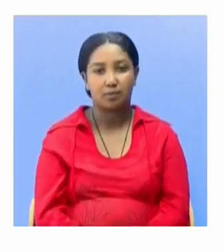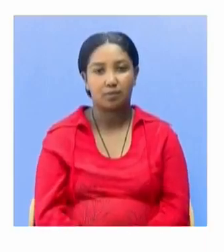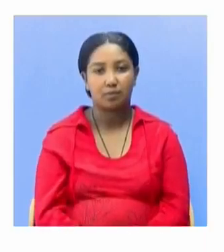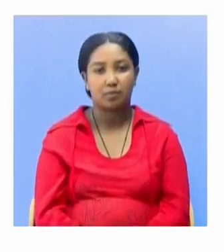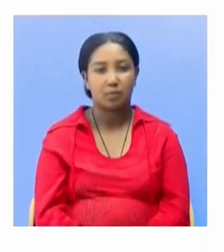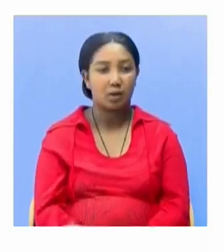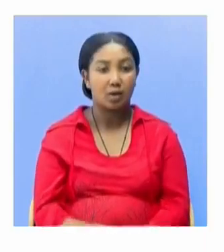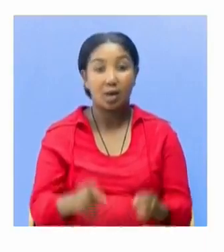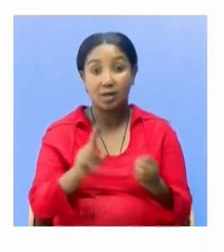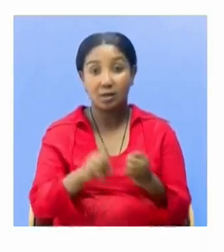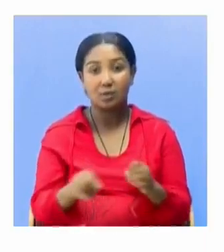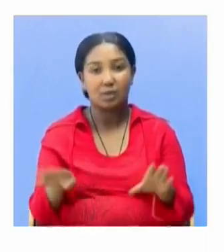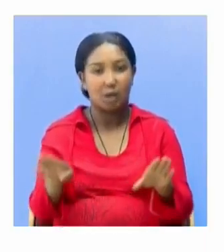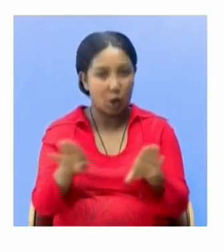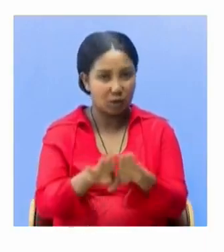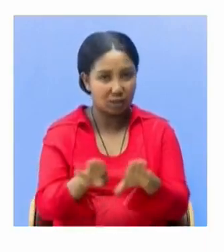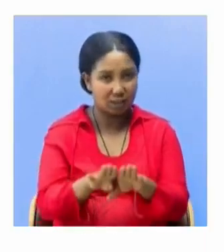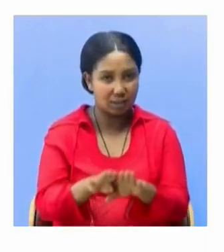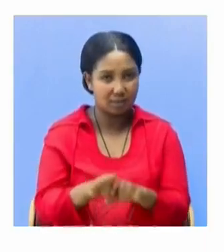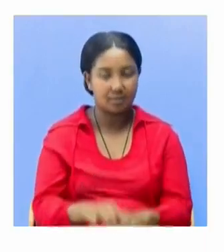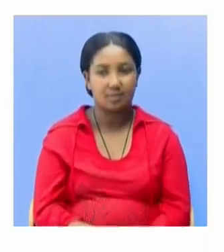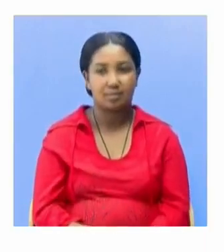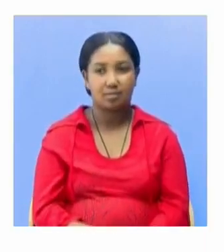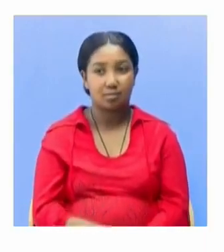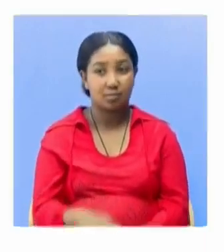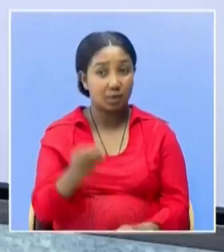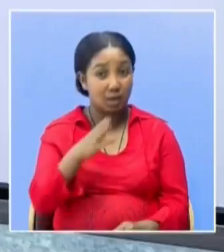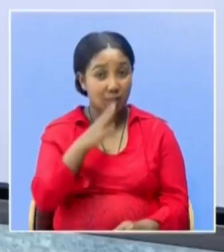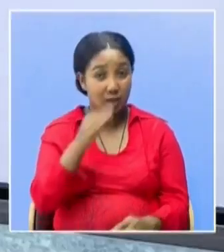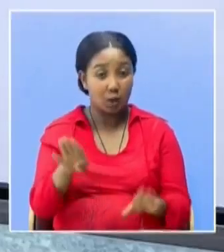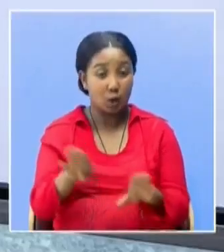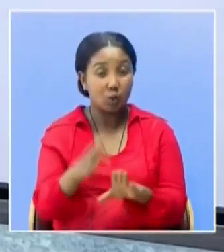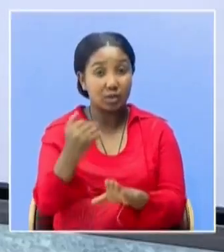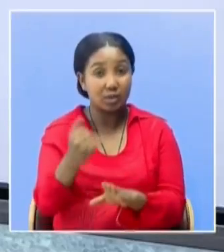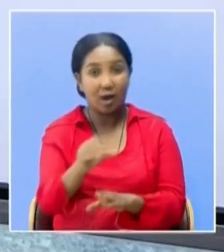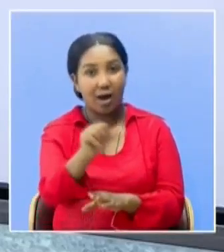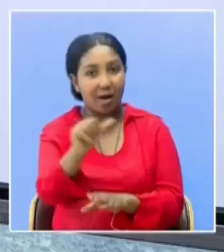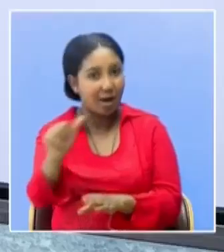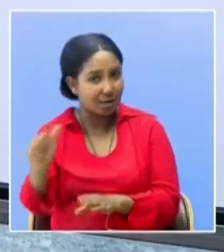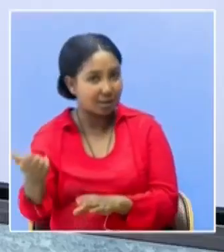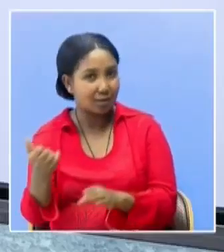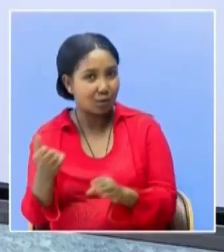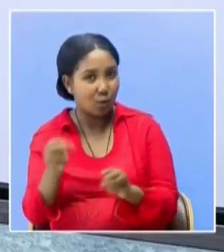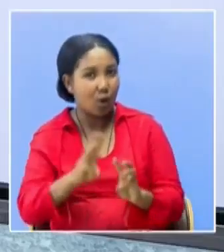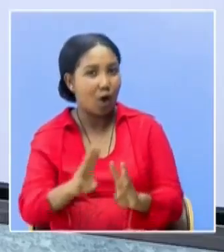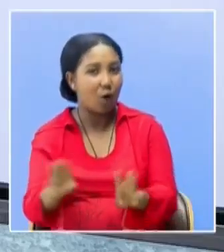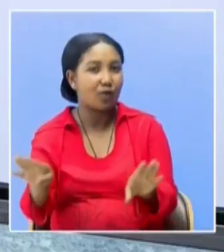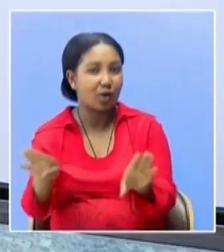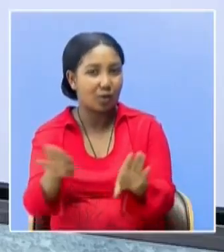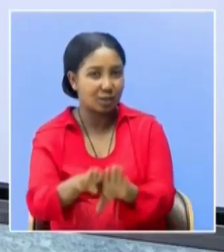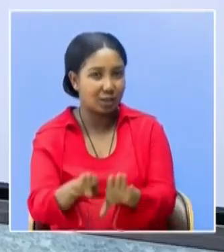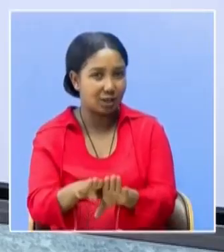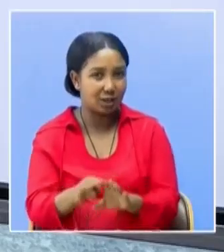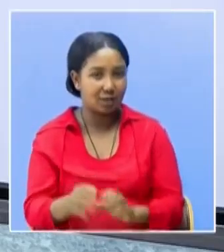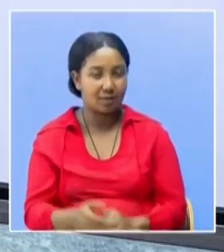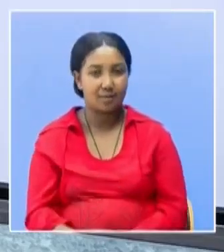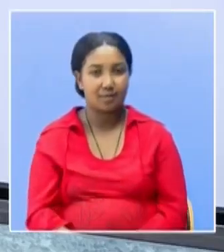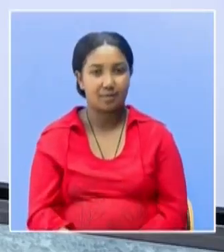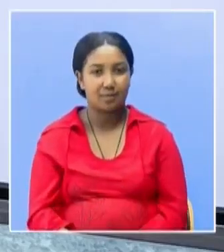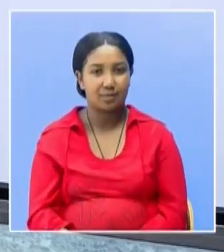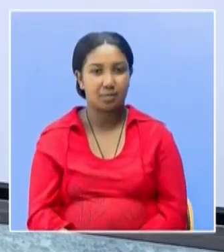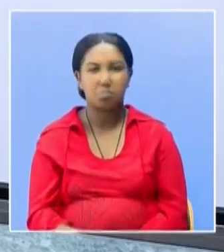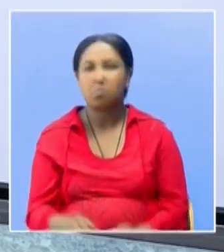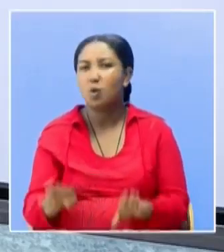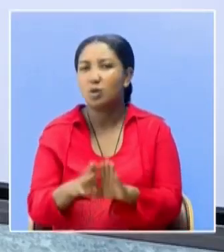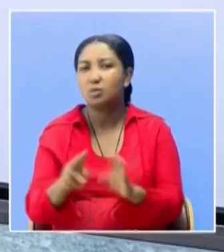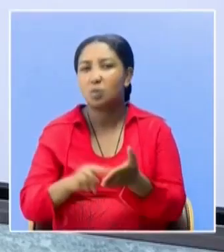Clothing is another. Don't forget that. Clothing paragraph is another approach. Clothing is another one. So what do you mean